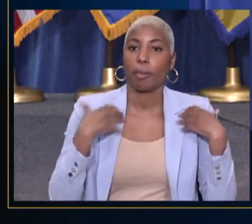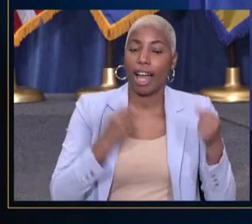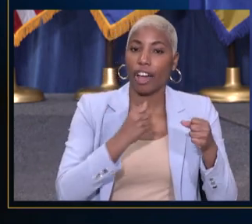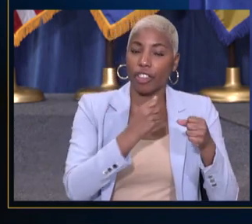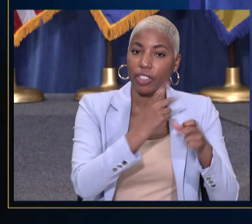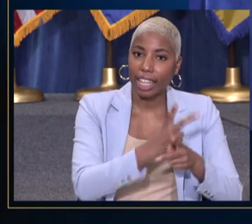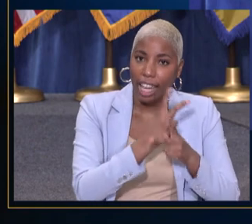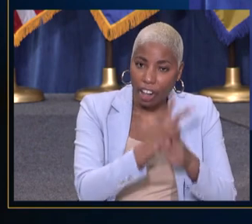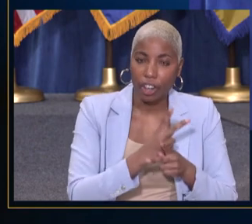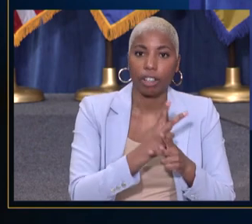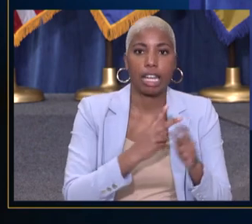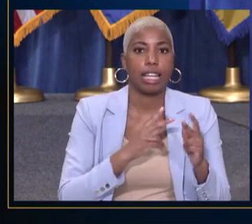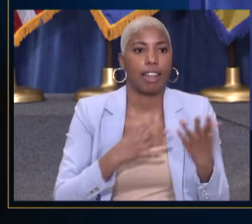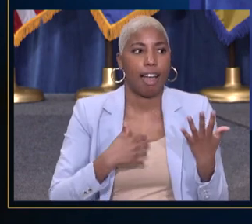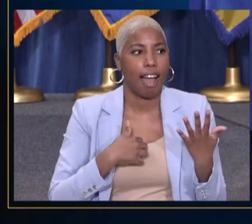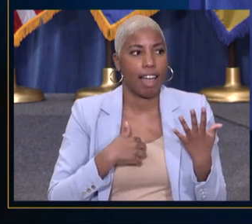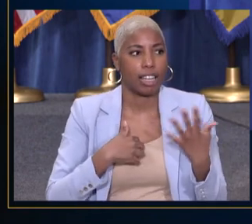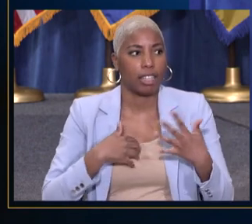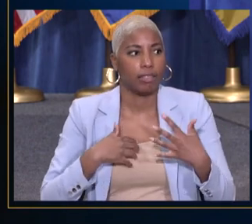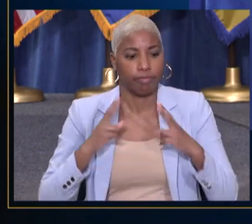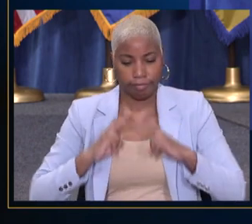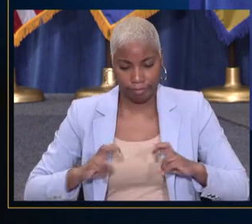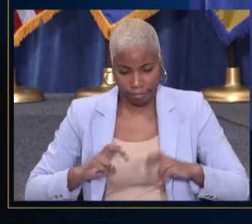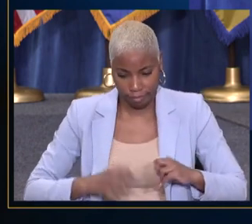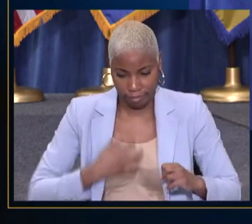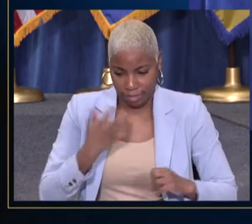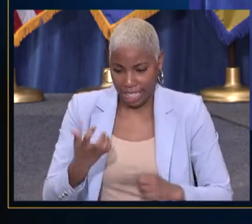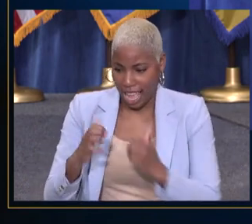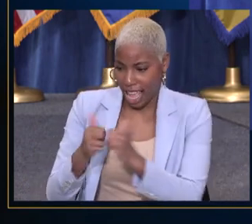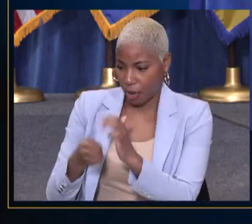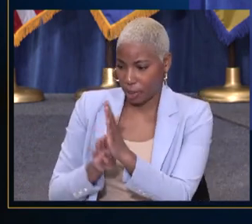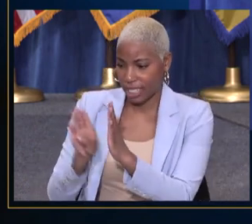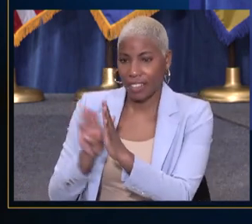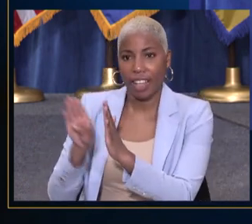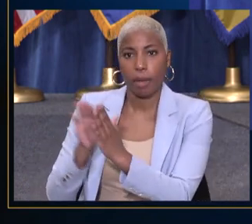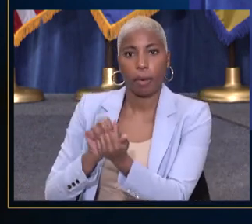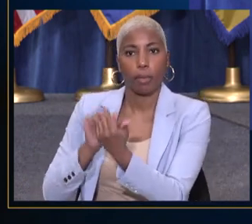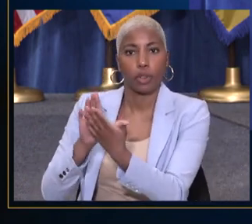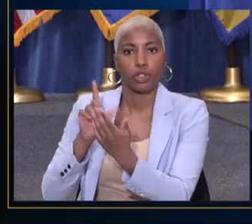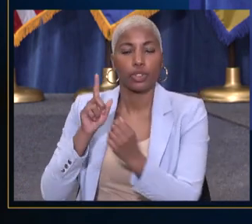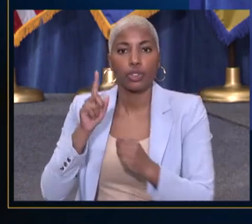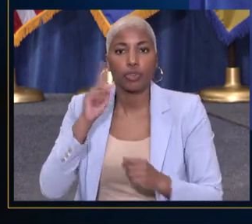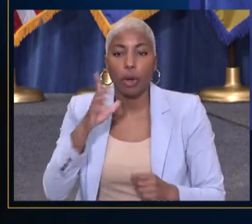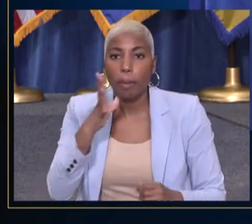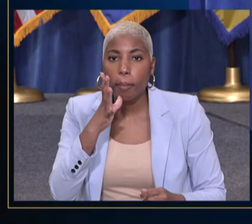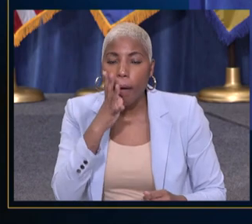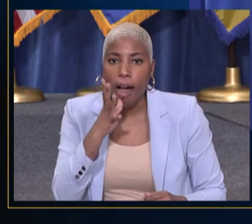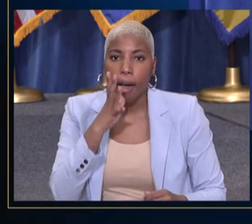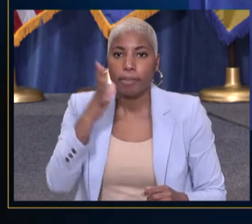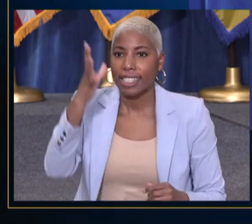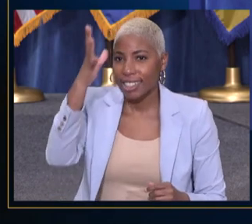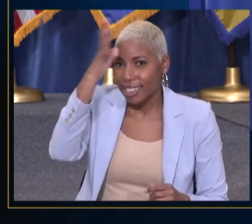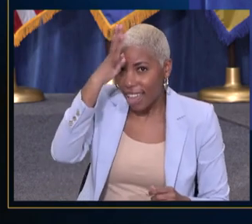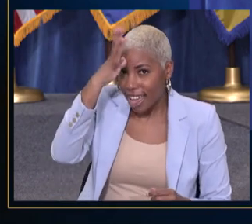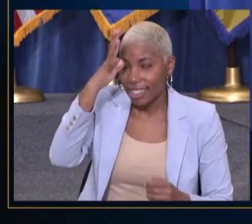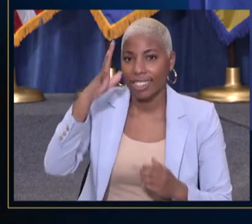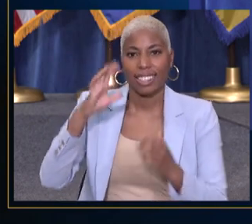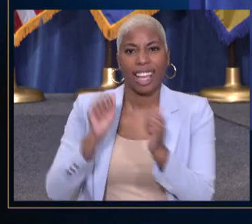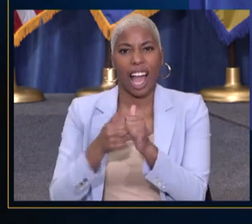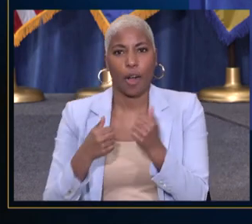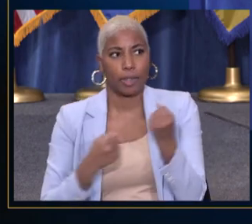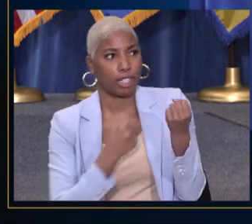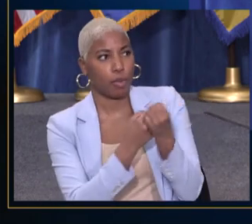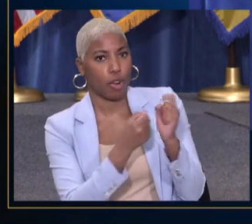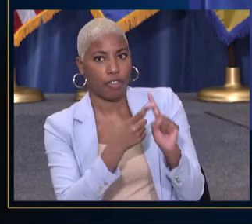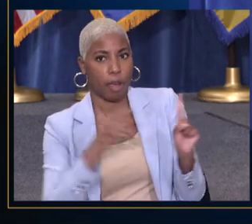let's develop a way that we can provide more moms, more dads with this work of a doula. And so